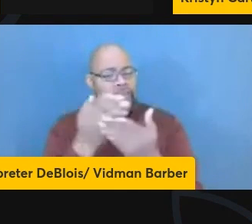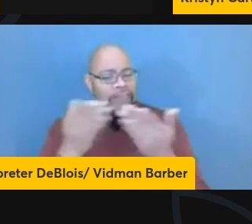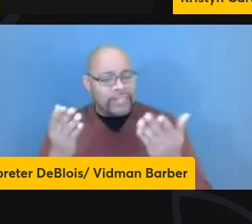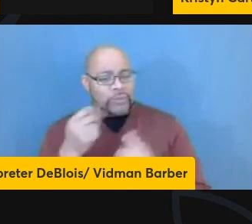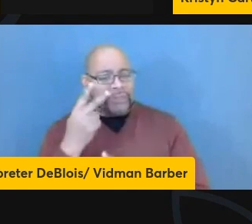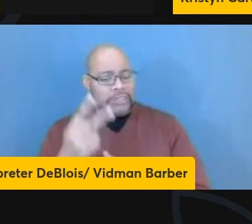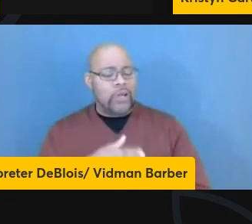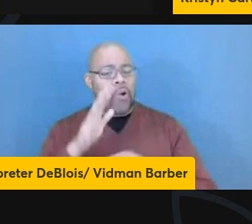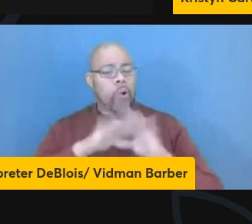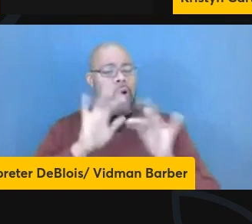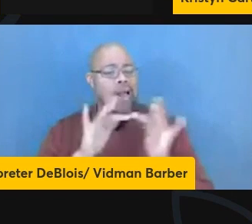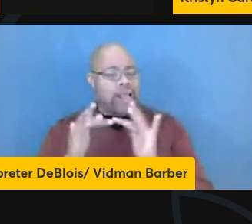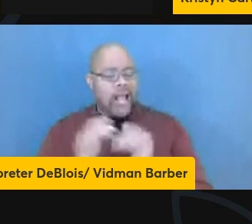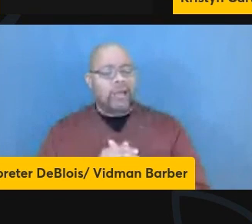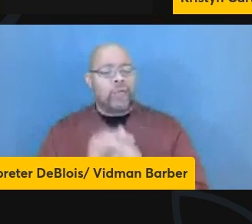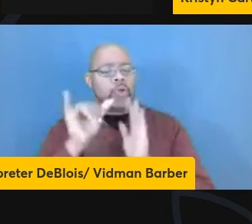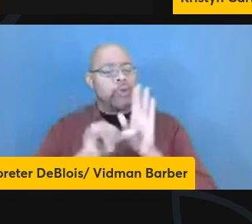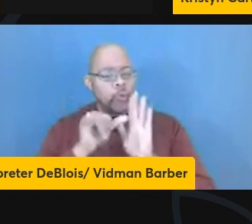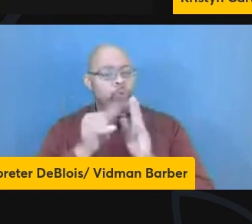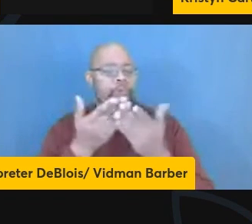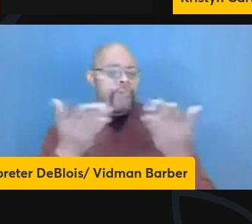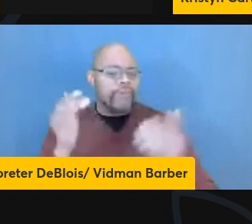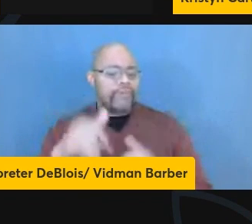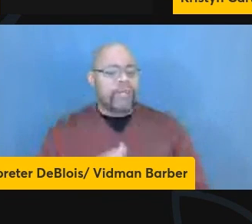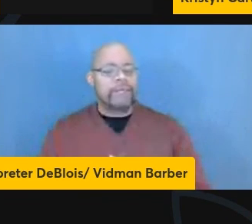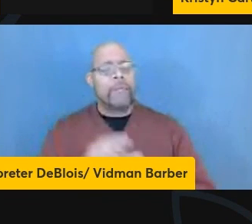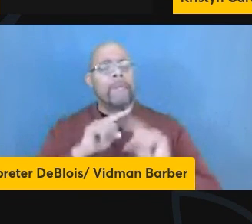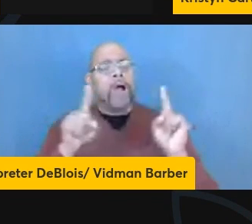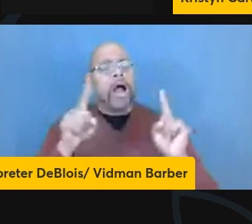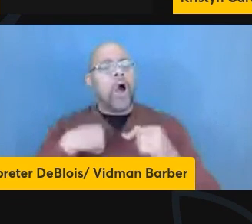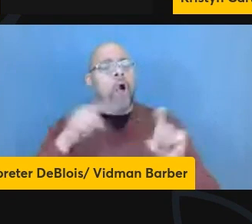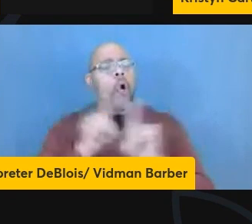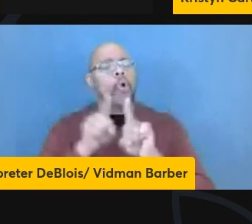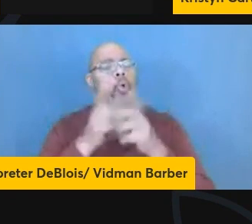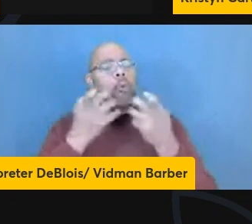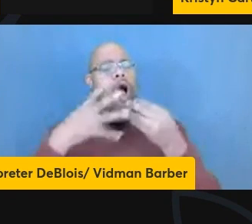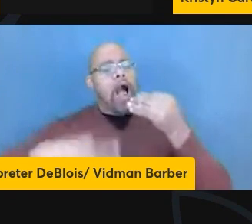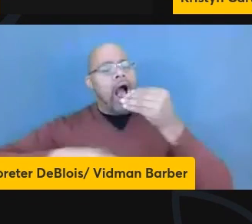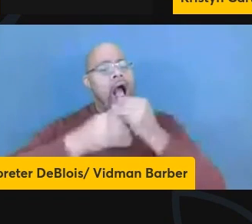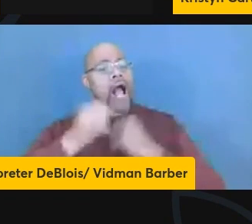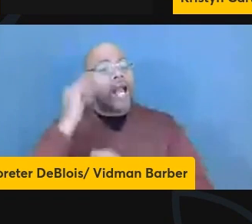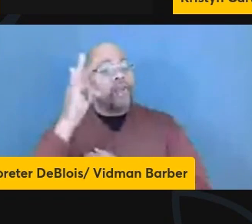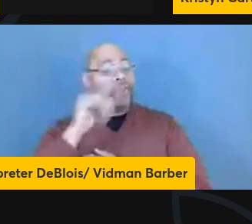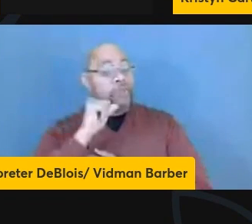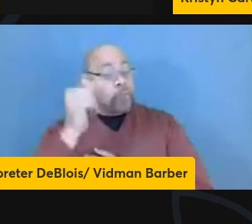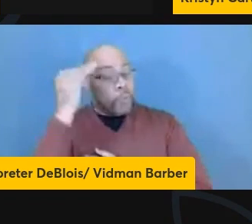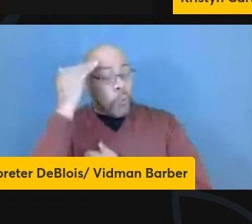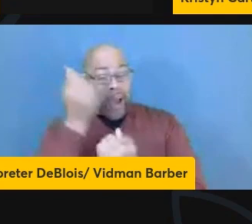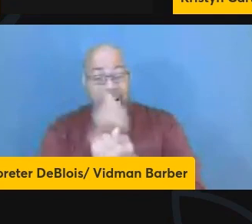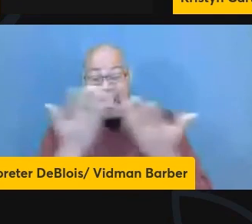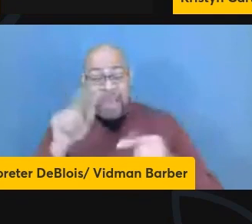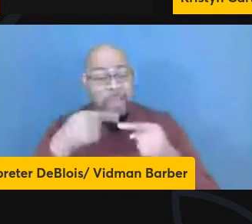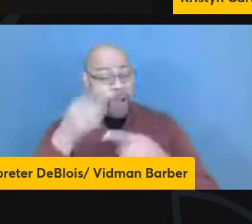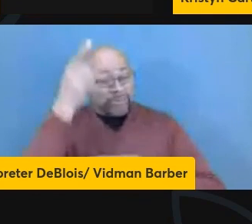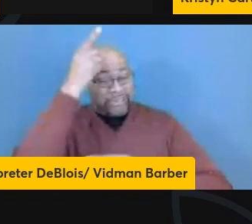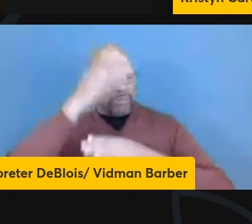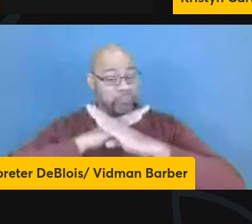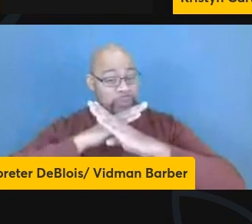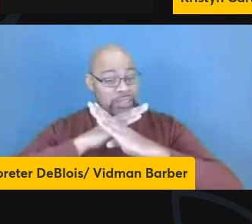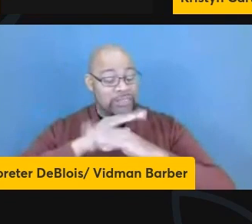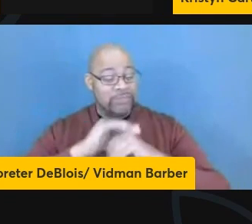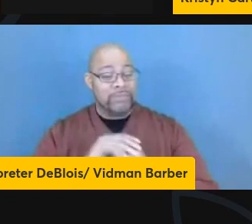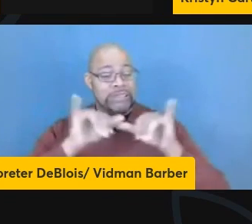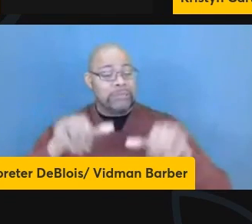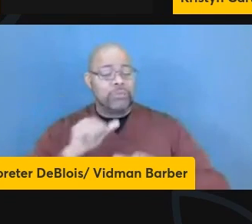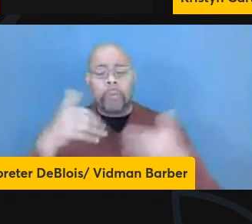see online, YouTube, and so on. But I also would like to add, if you don't know anything about immunology, don't